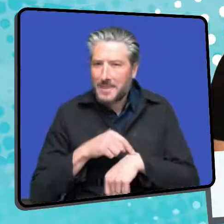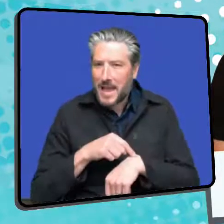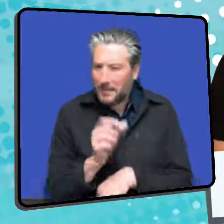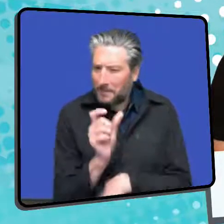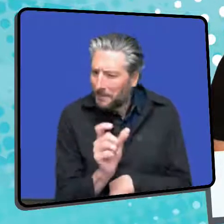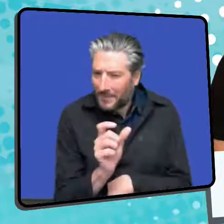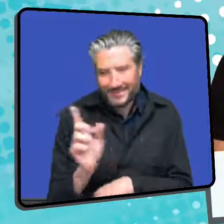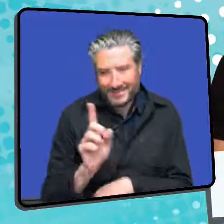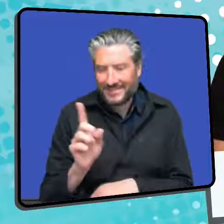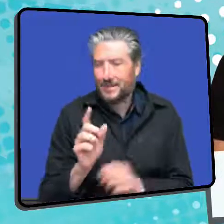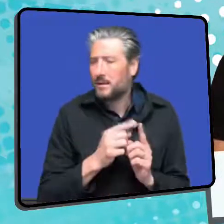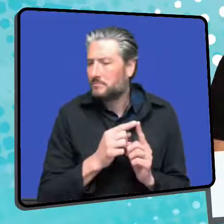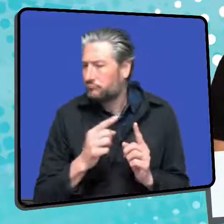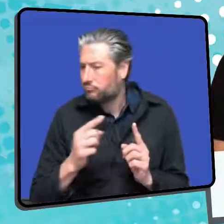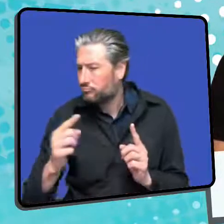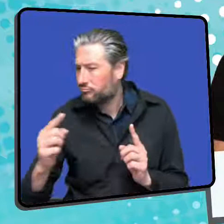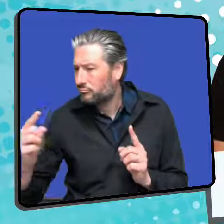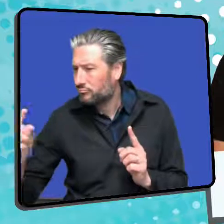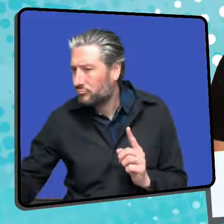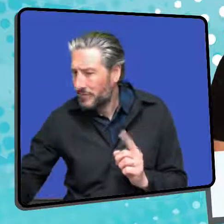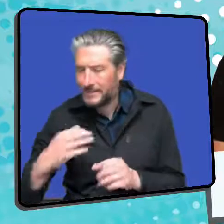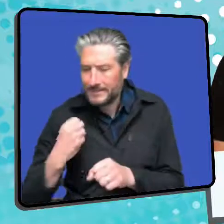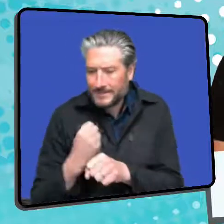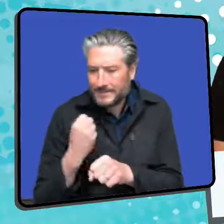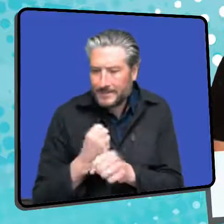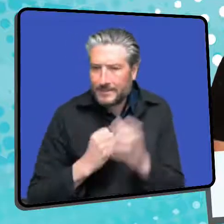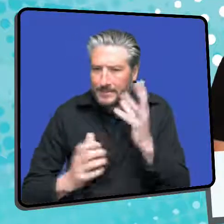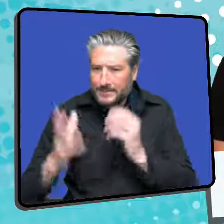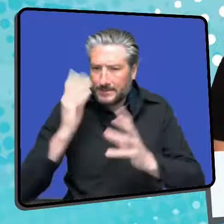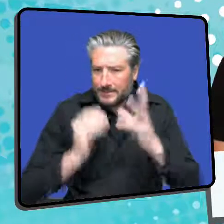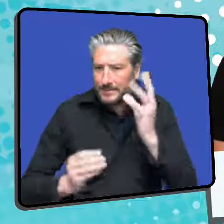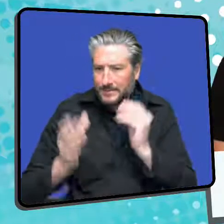No, it's 20% of their time. So